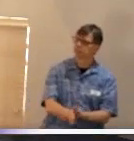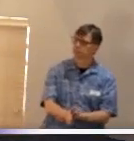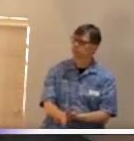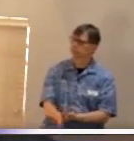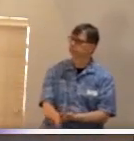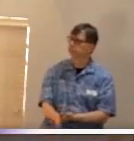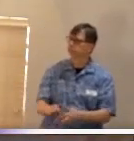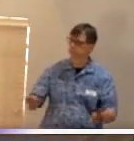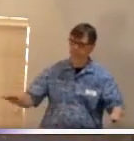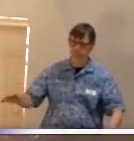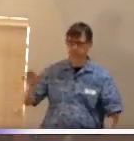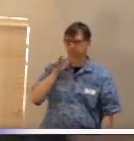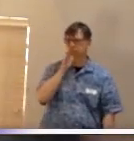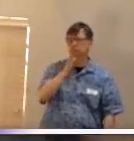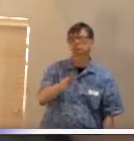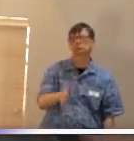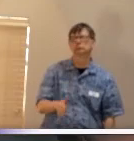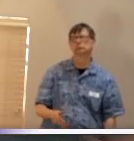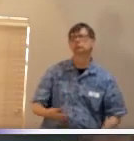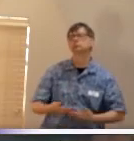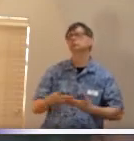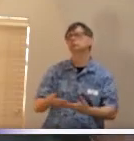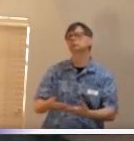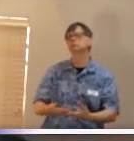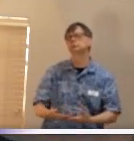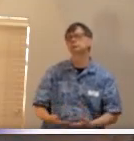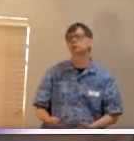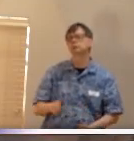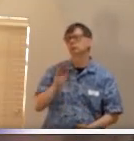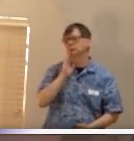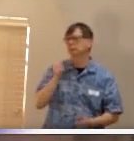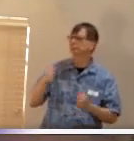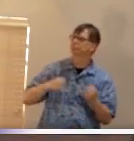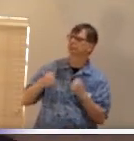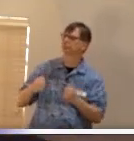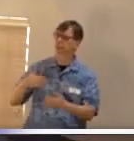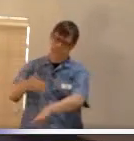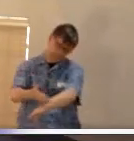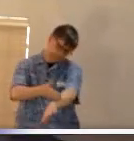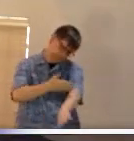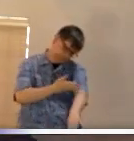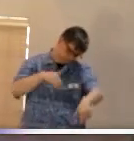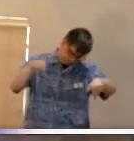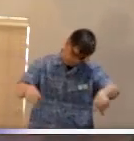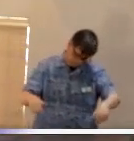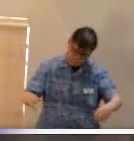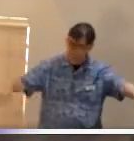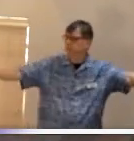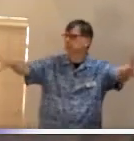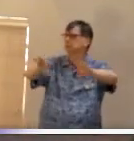through the experience of my mother, and born maybe with these energy patterns already in place, and then